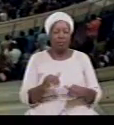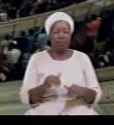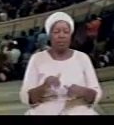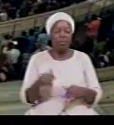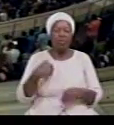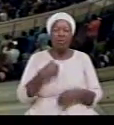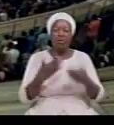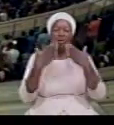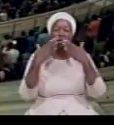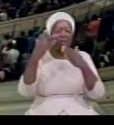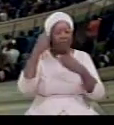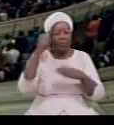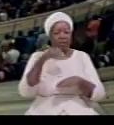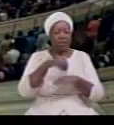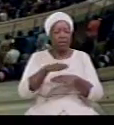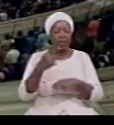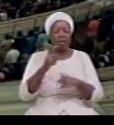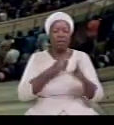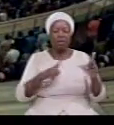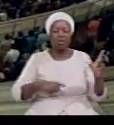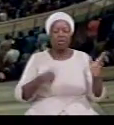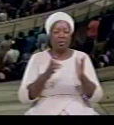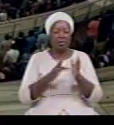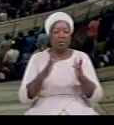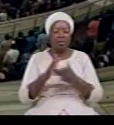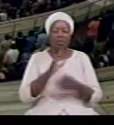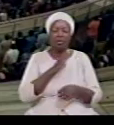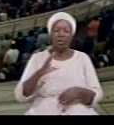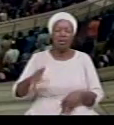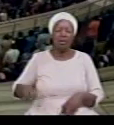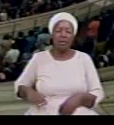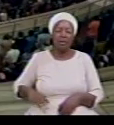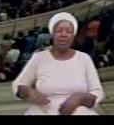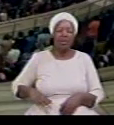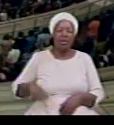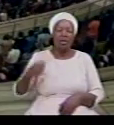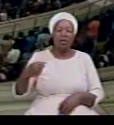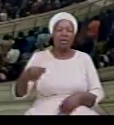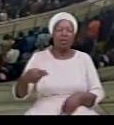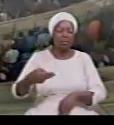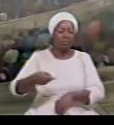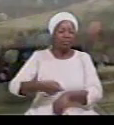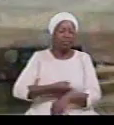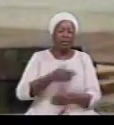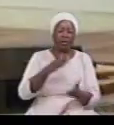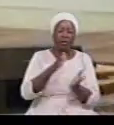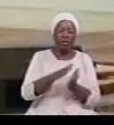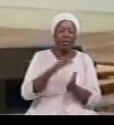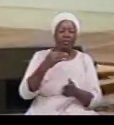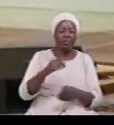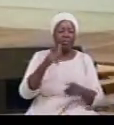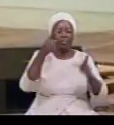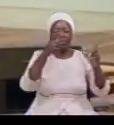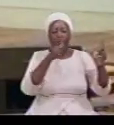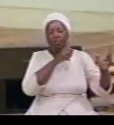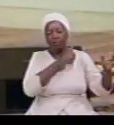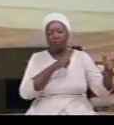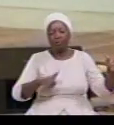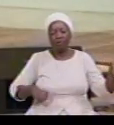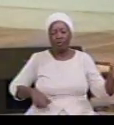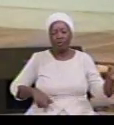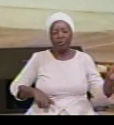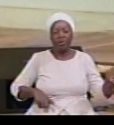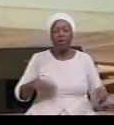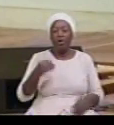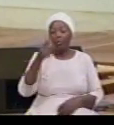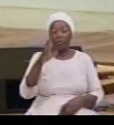you for sending the Lord Jesus Christ, the Lamb of God, to save us and prepare